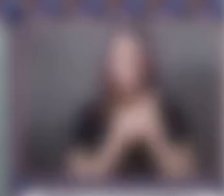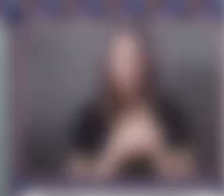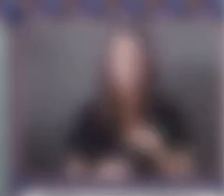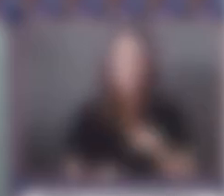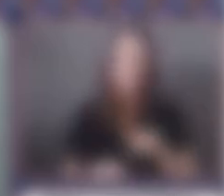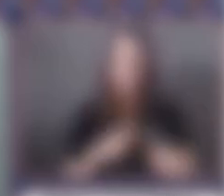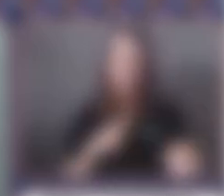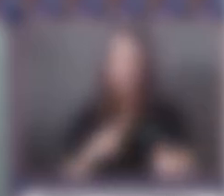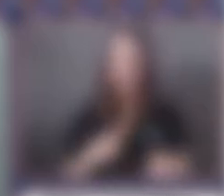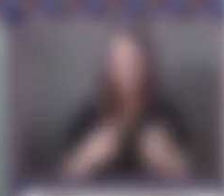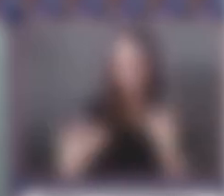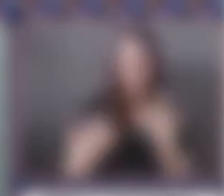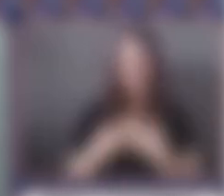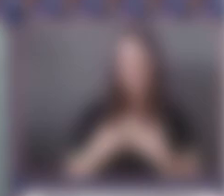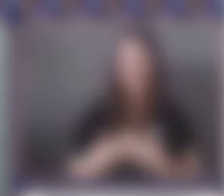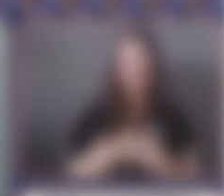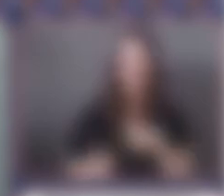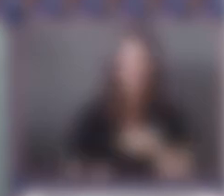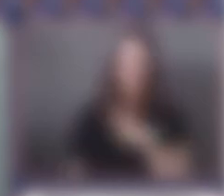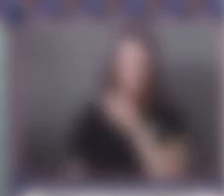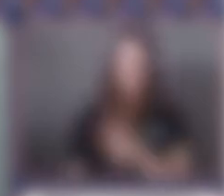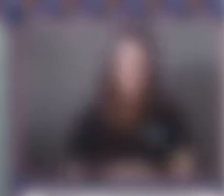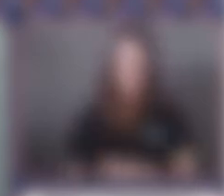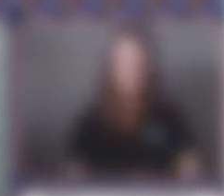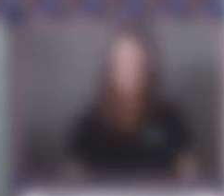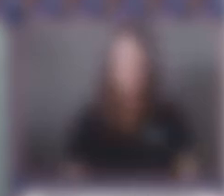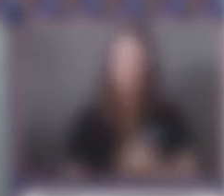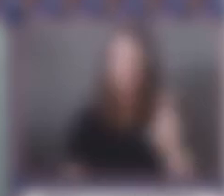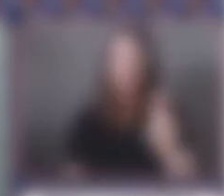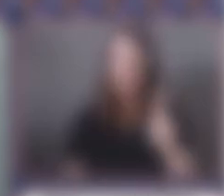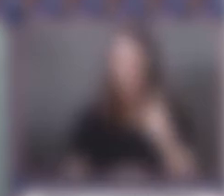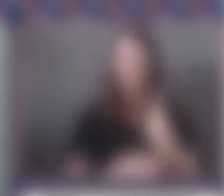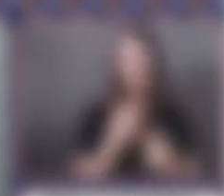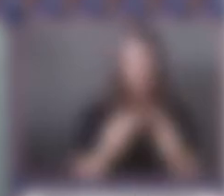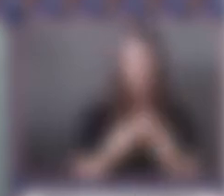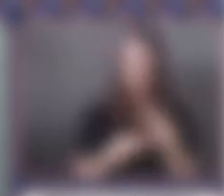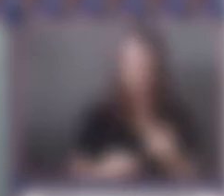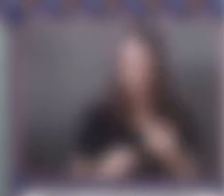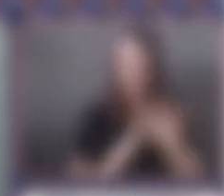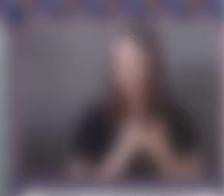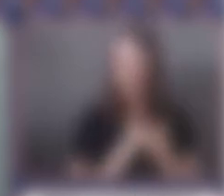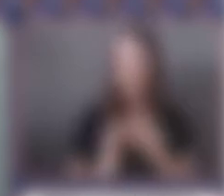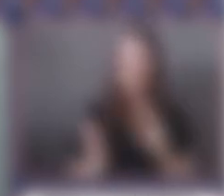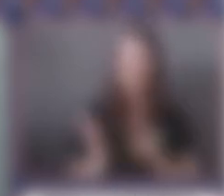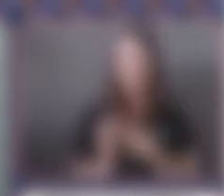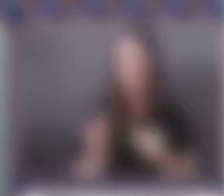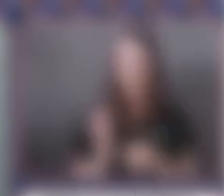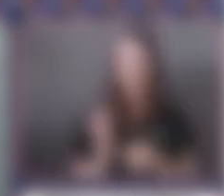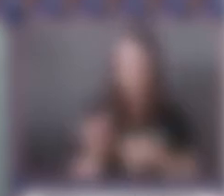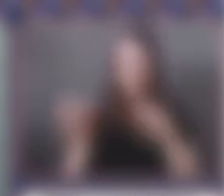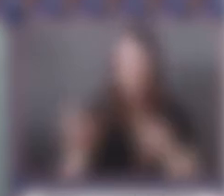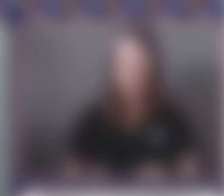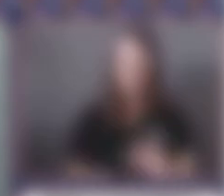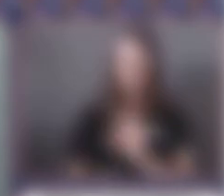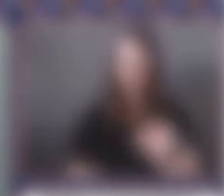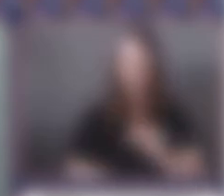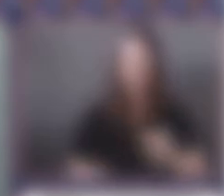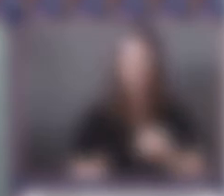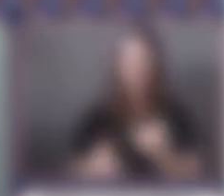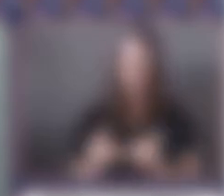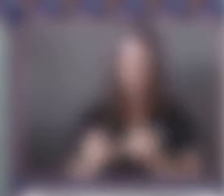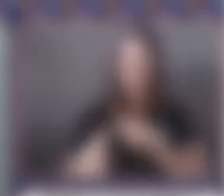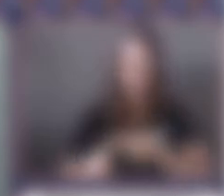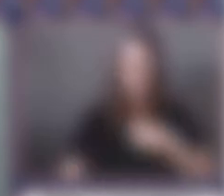met or an access not met decision. In future, this change will ensure participants who are streamed into the early